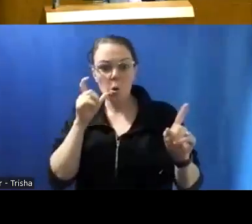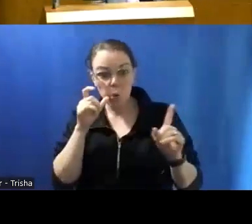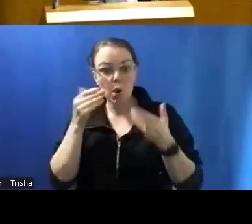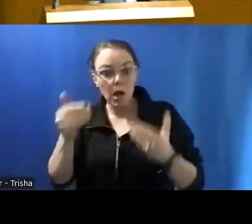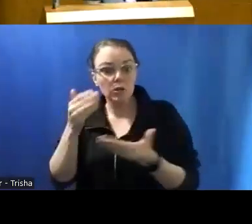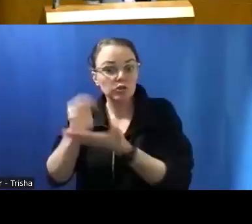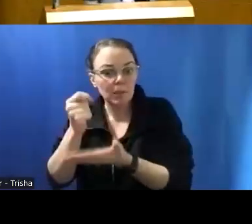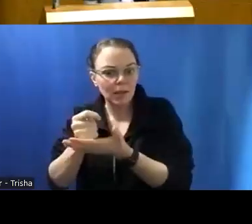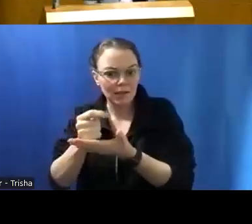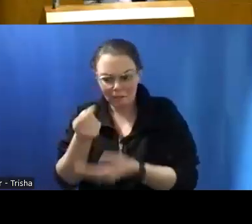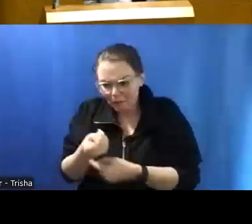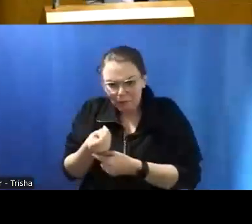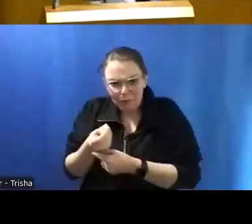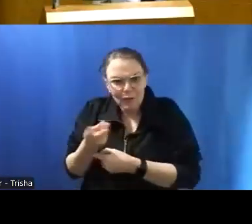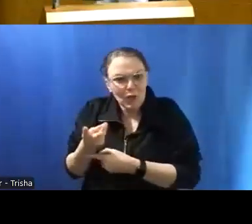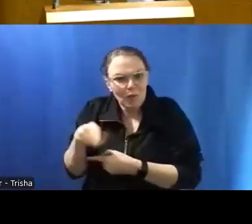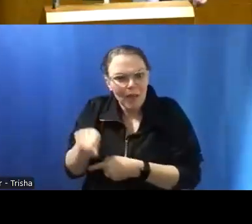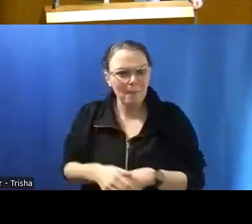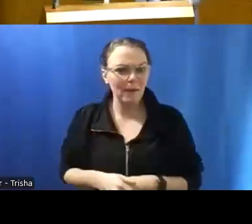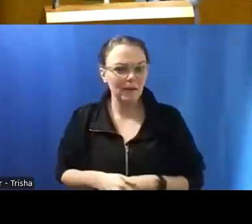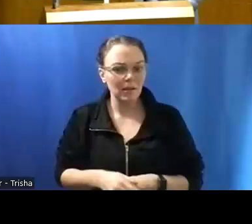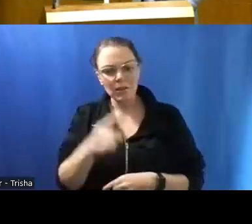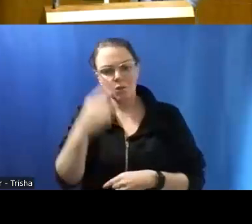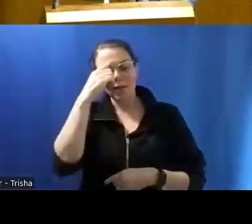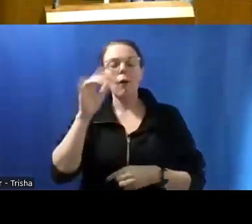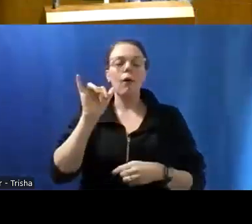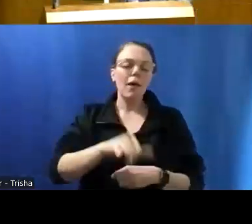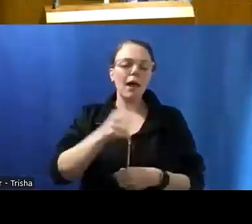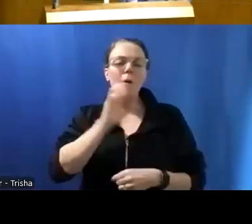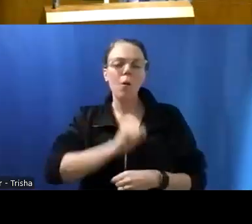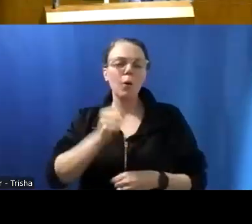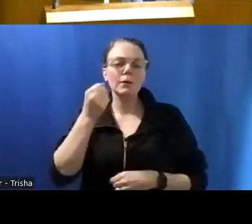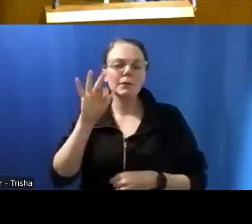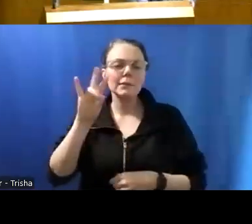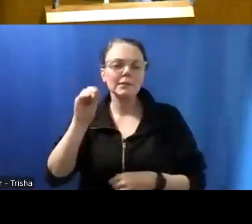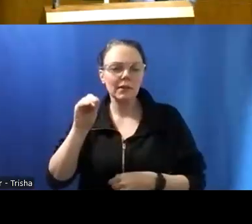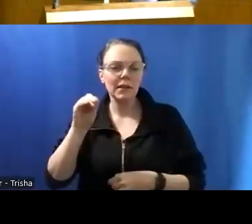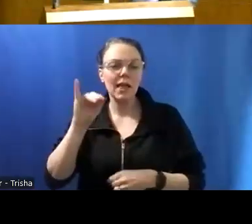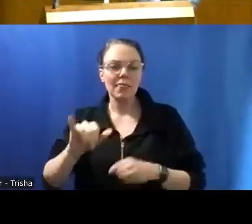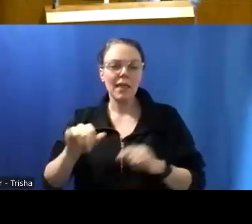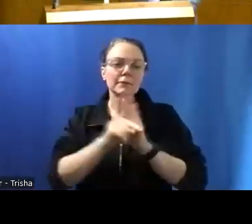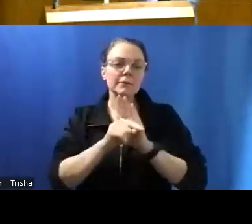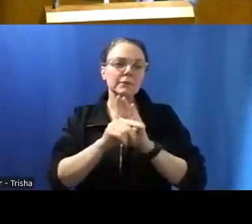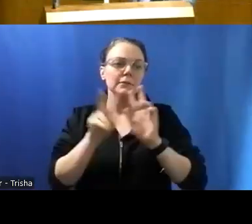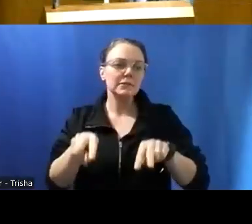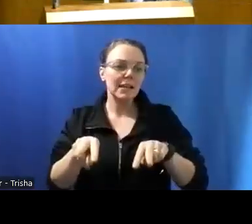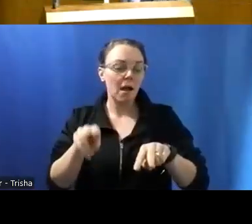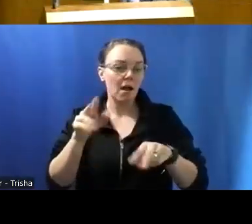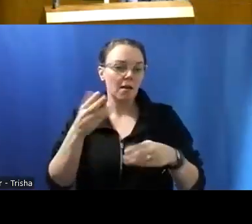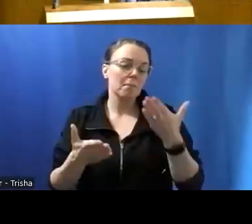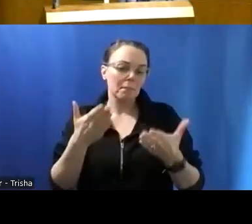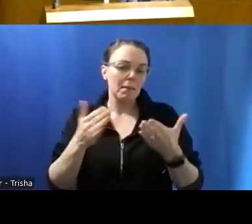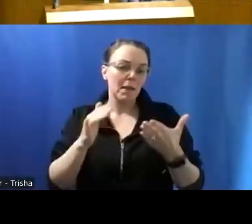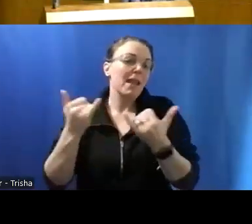of psychiatric treatment. Now you might say, well, that's 1970, with all the stigma, now it would be higher. But actually data from